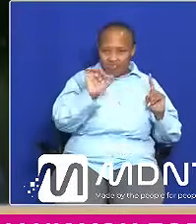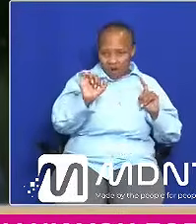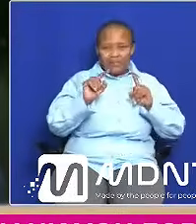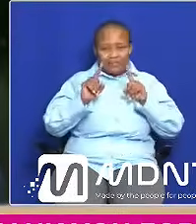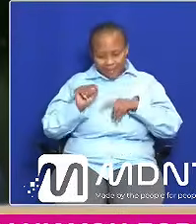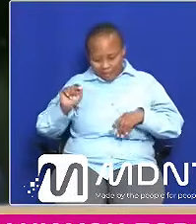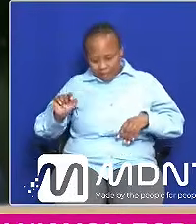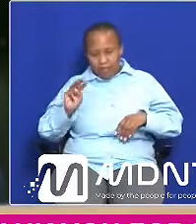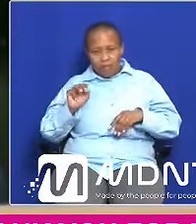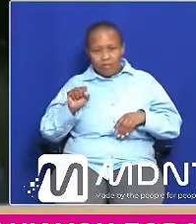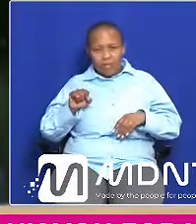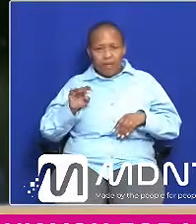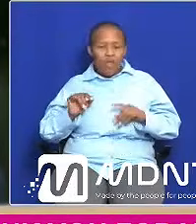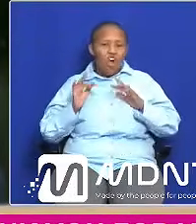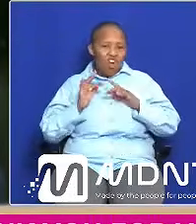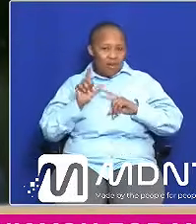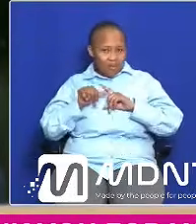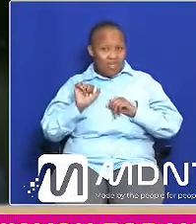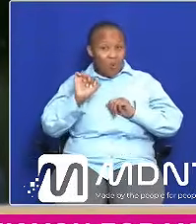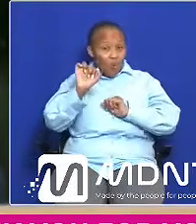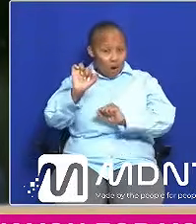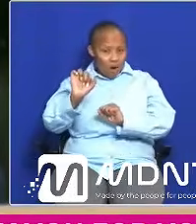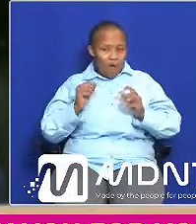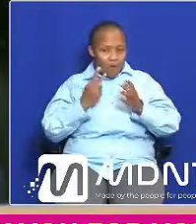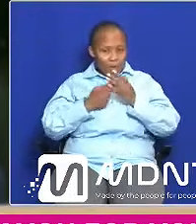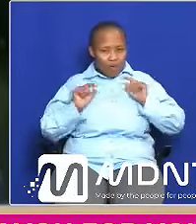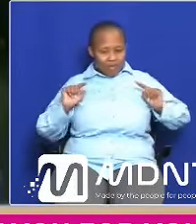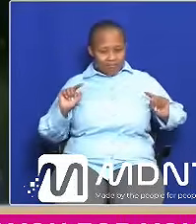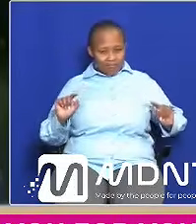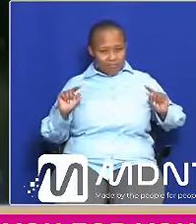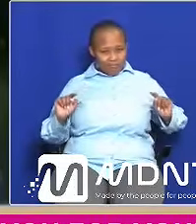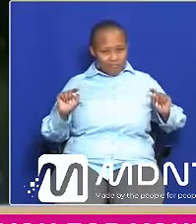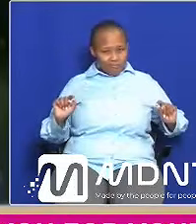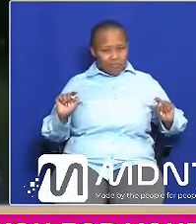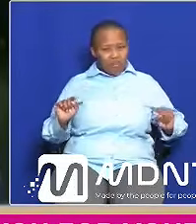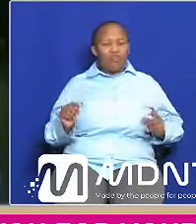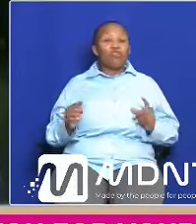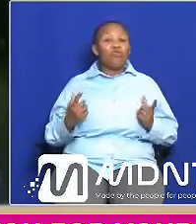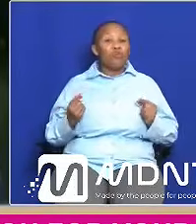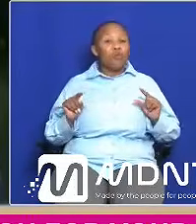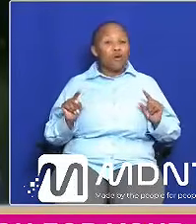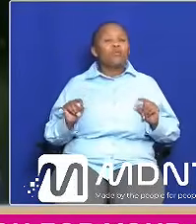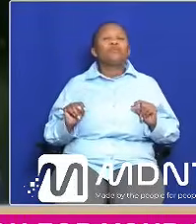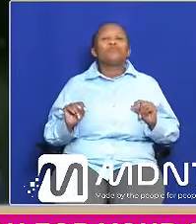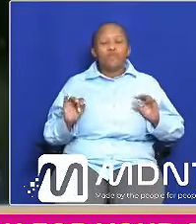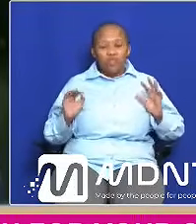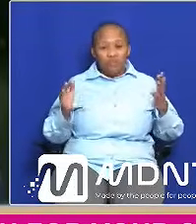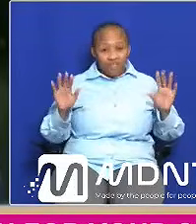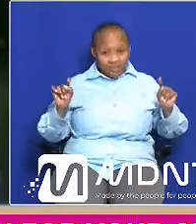with both of them, Mr. Msibi and Mr. Maumela. You had and you have dealings